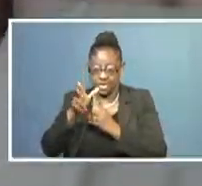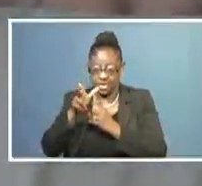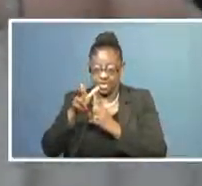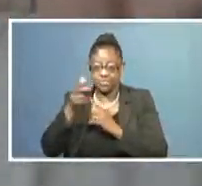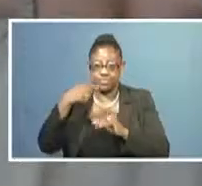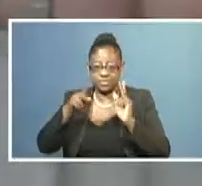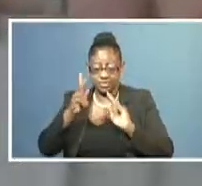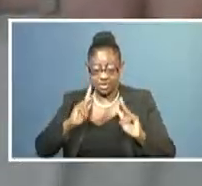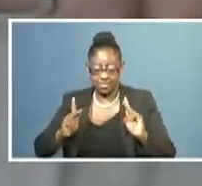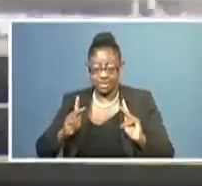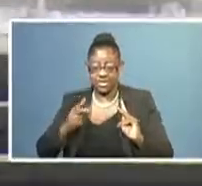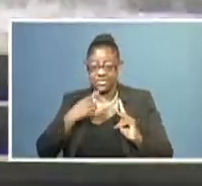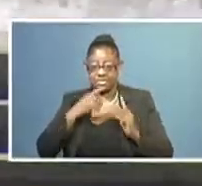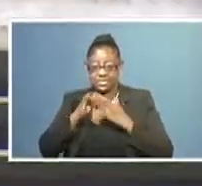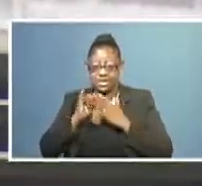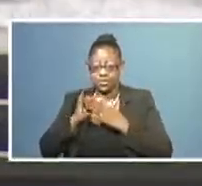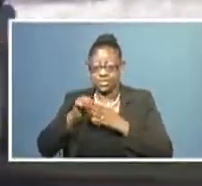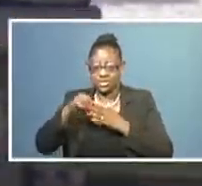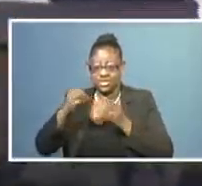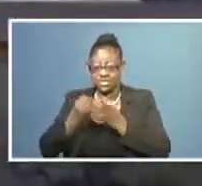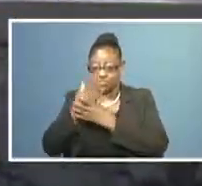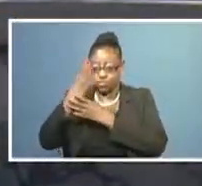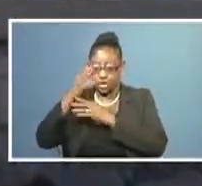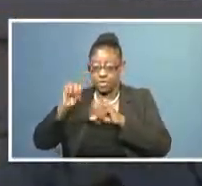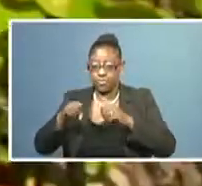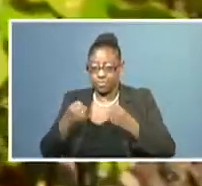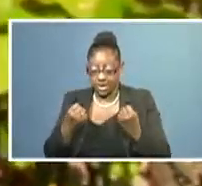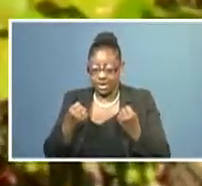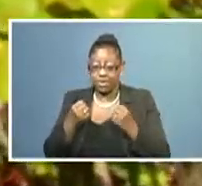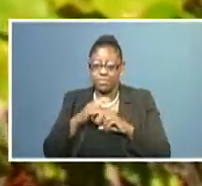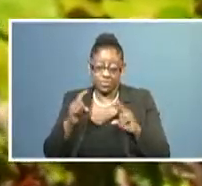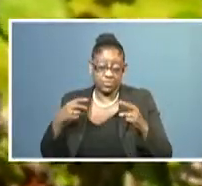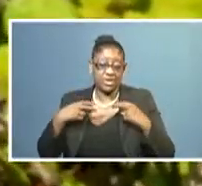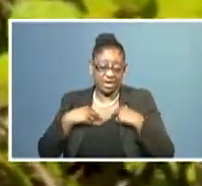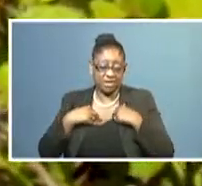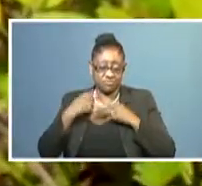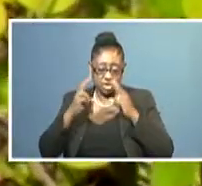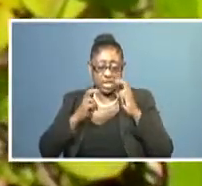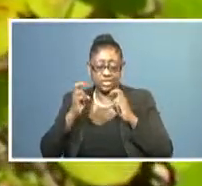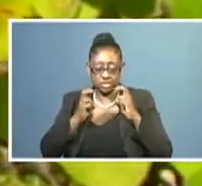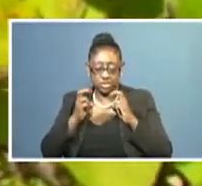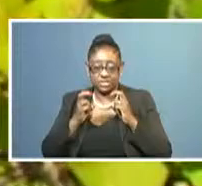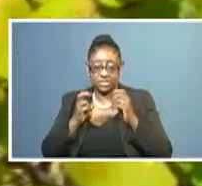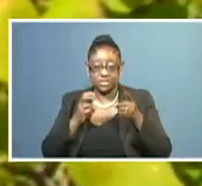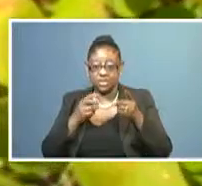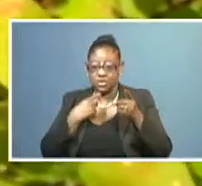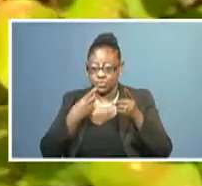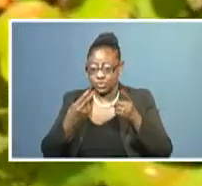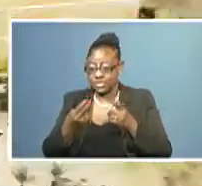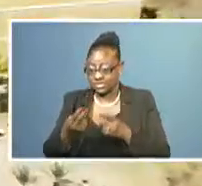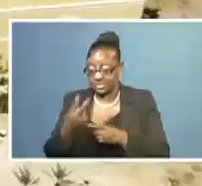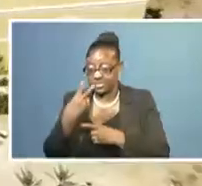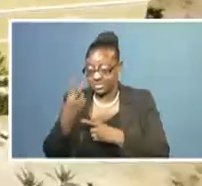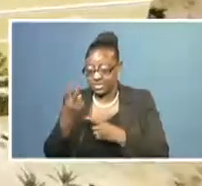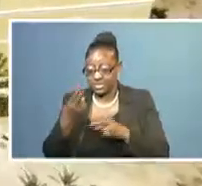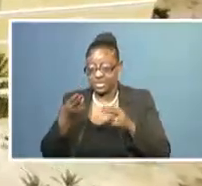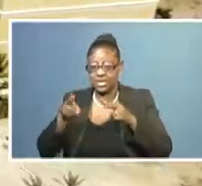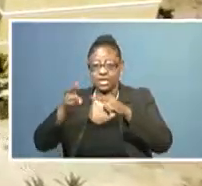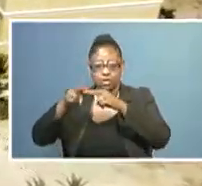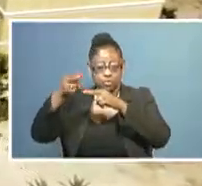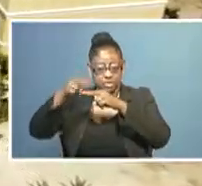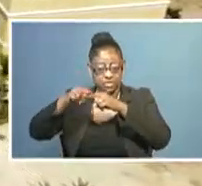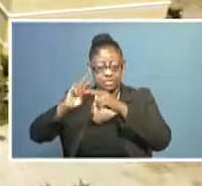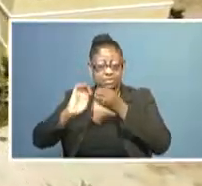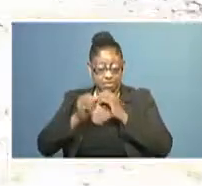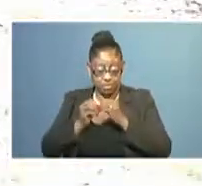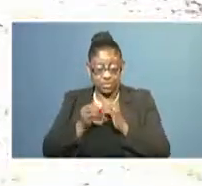summer periods. Keep in mind, challenges still remain. We do see increased numbers and occupancies in hotels that are currently